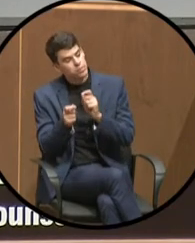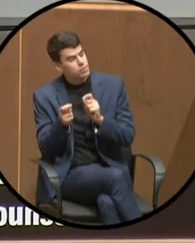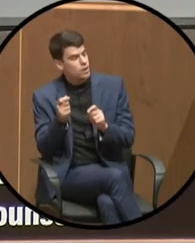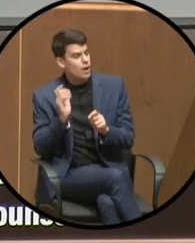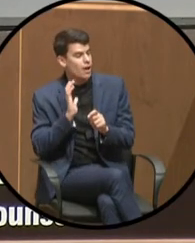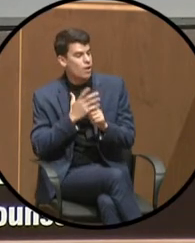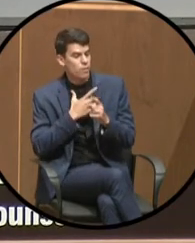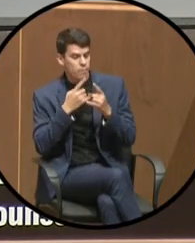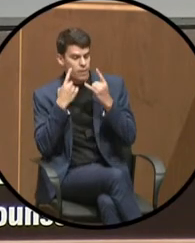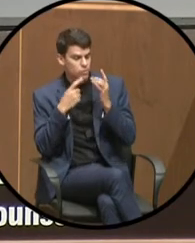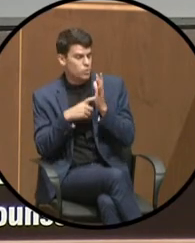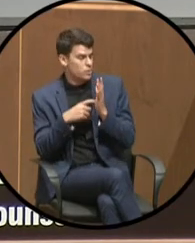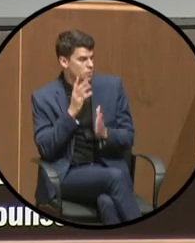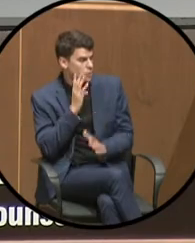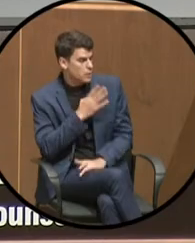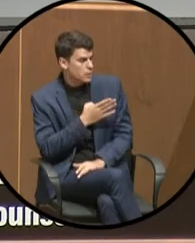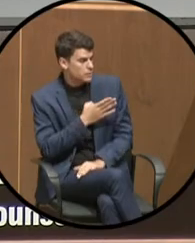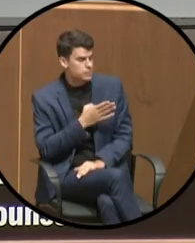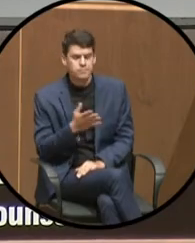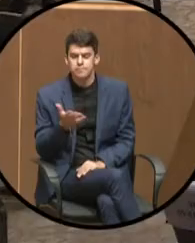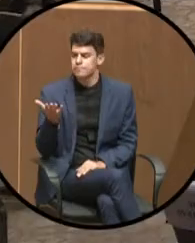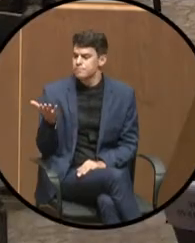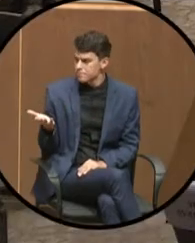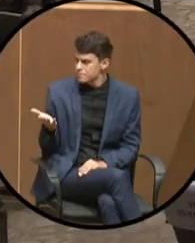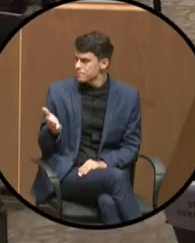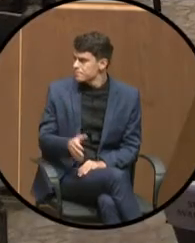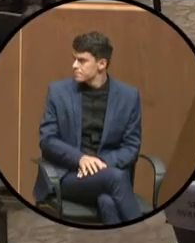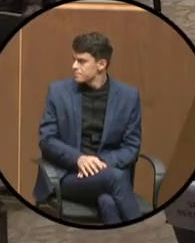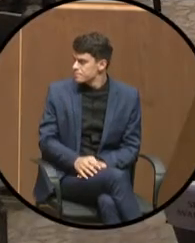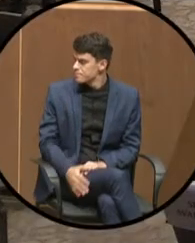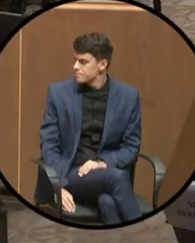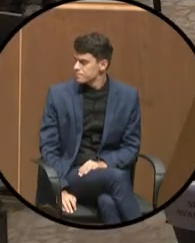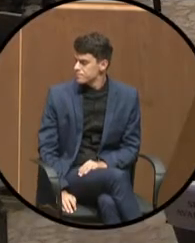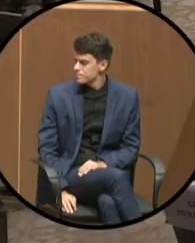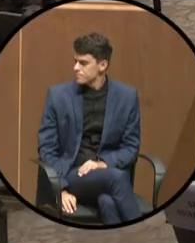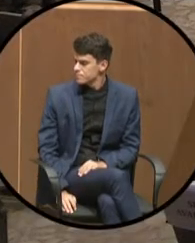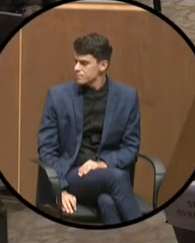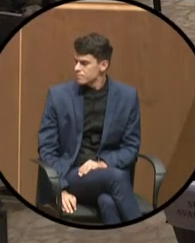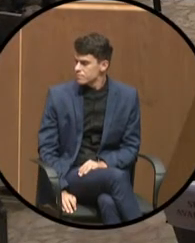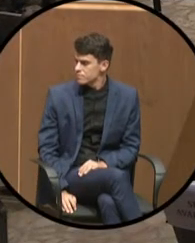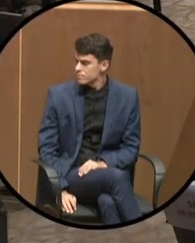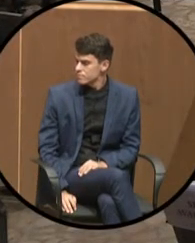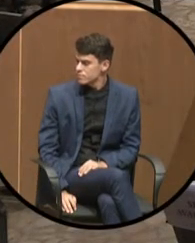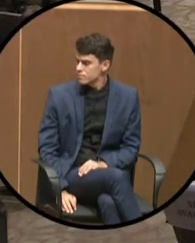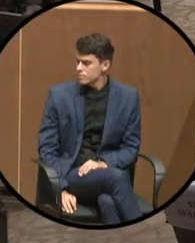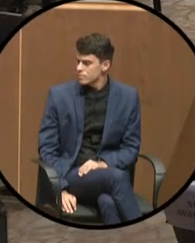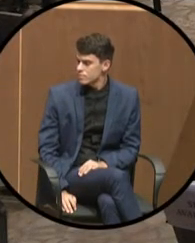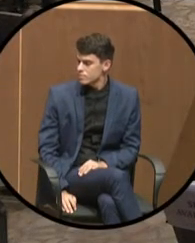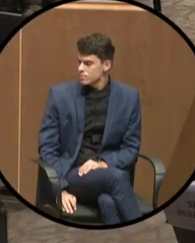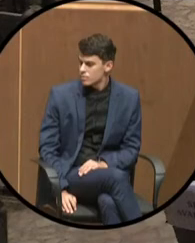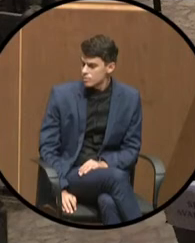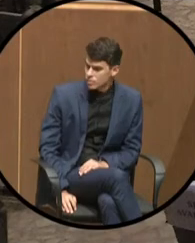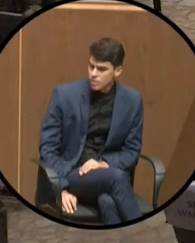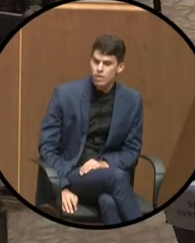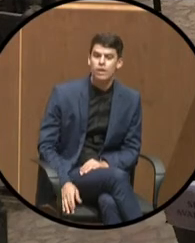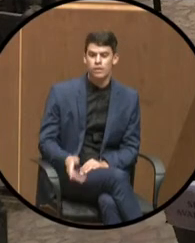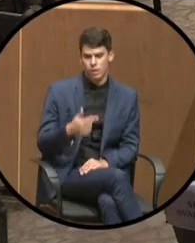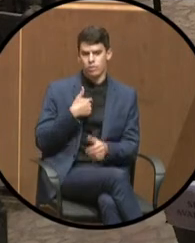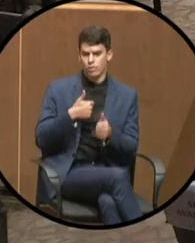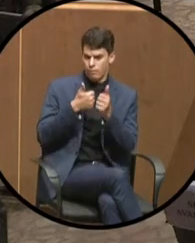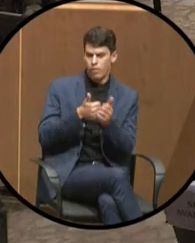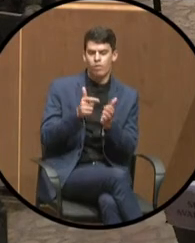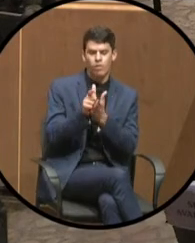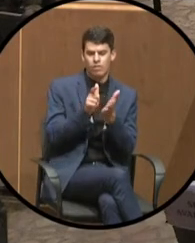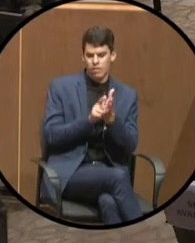mask requirements. Okay, and Ms. Enval, in terms of whether we would be in legal compliance with our policy, if we adopt